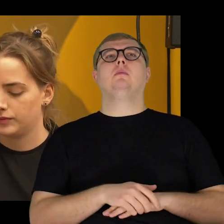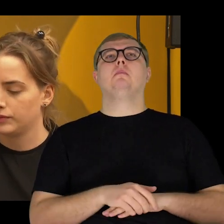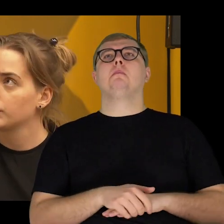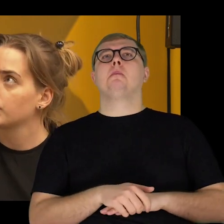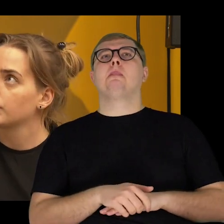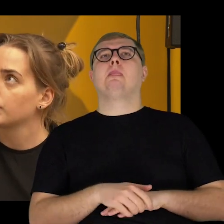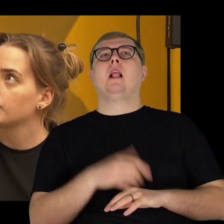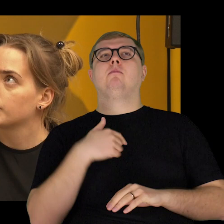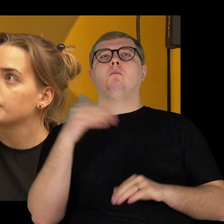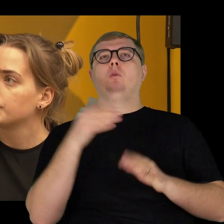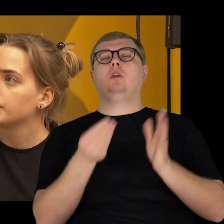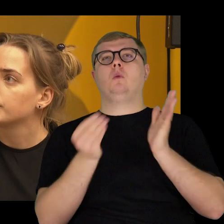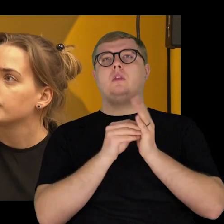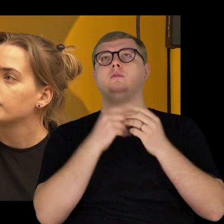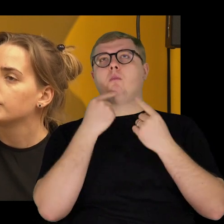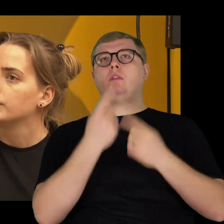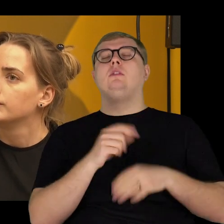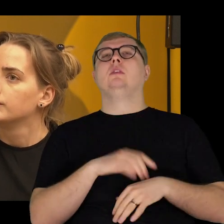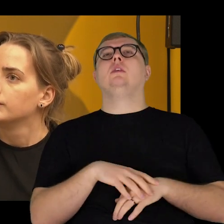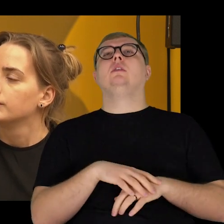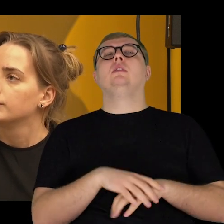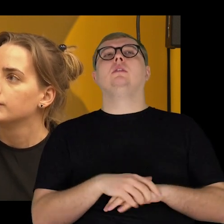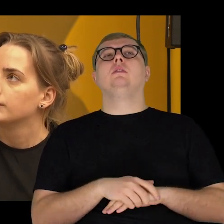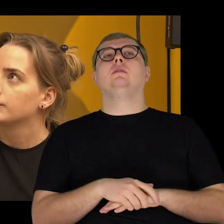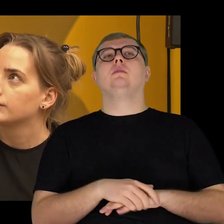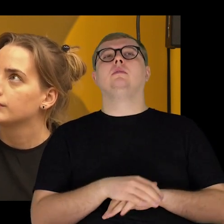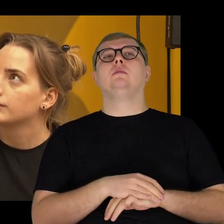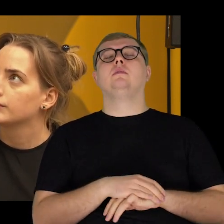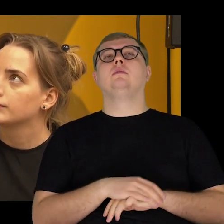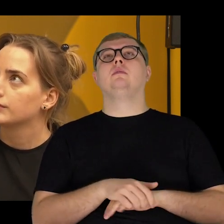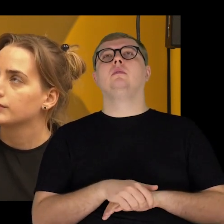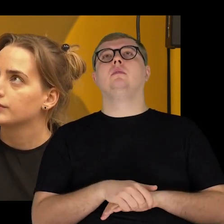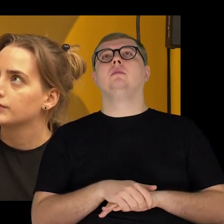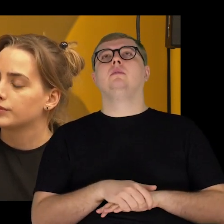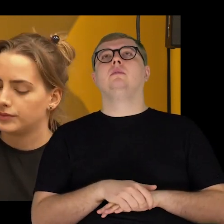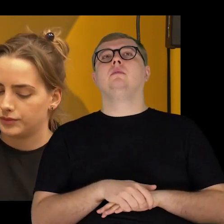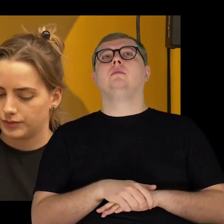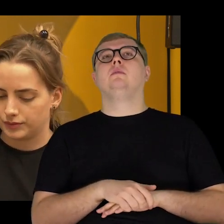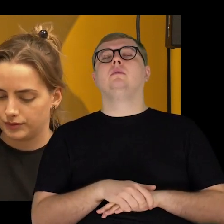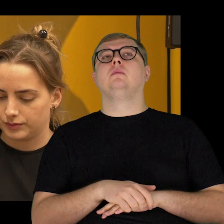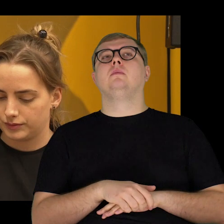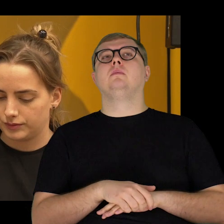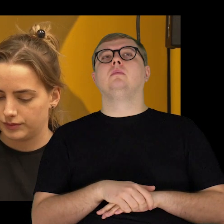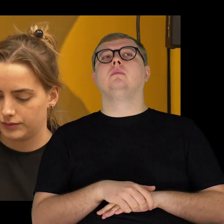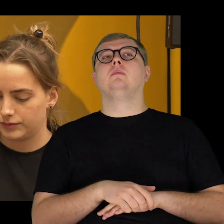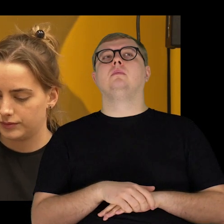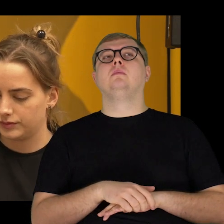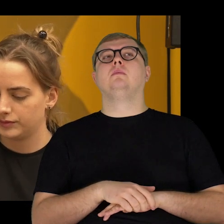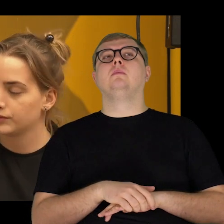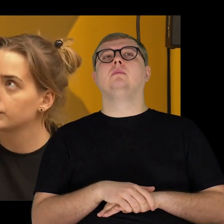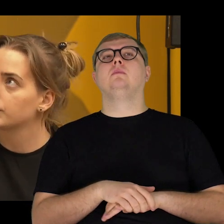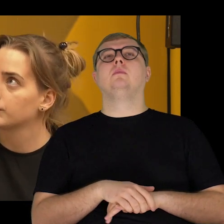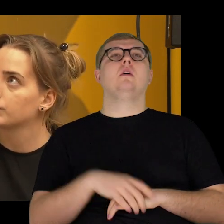Maybe I can start. Like, I think, in general, like